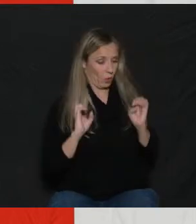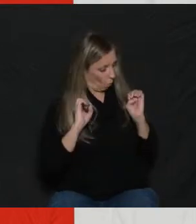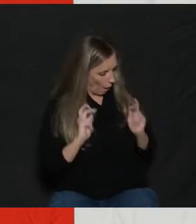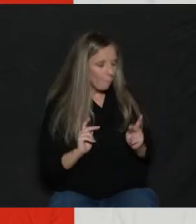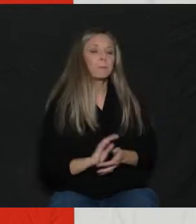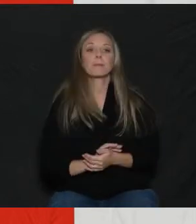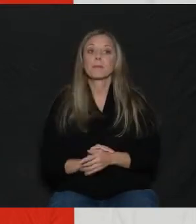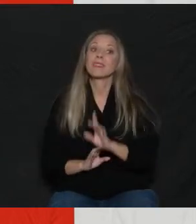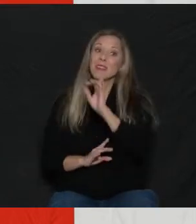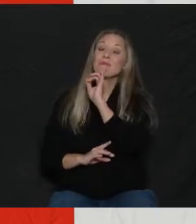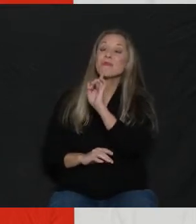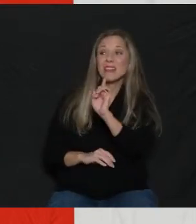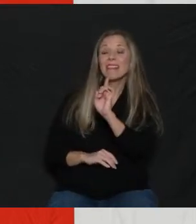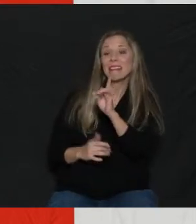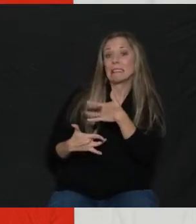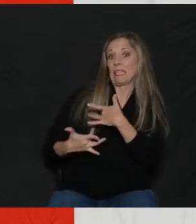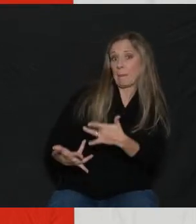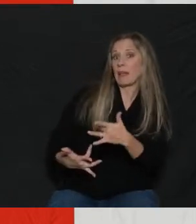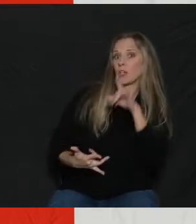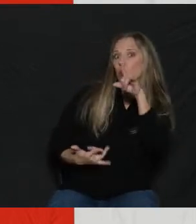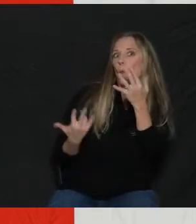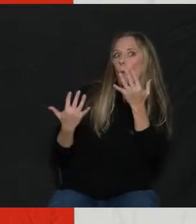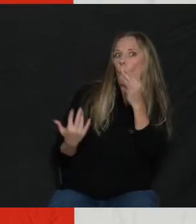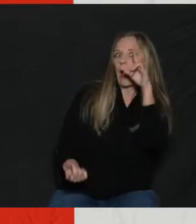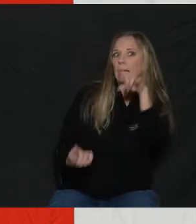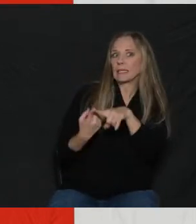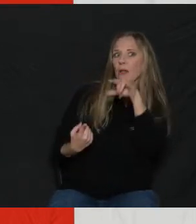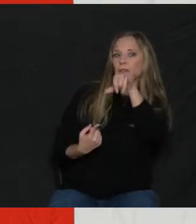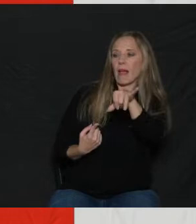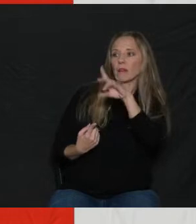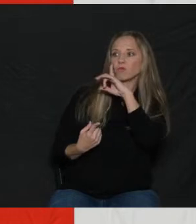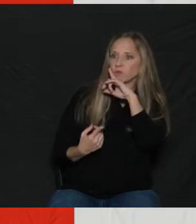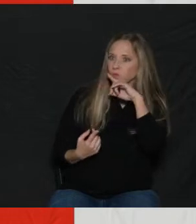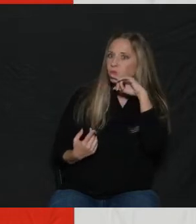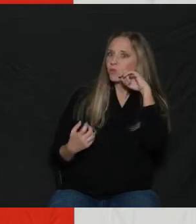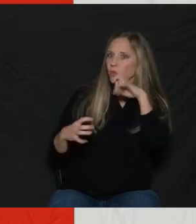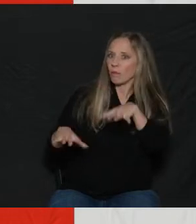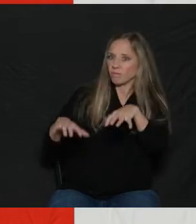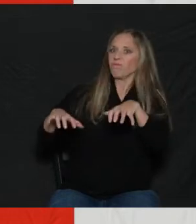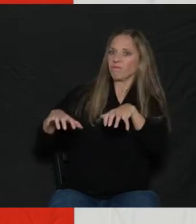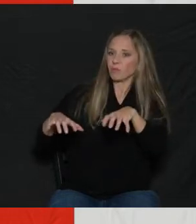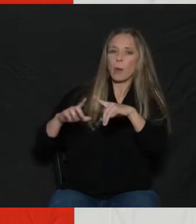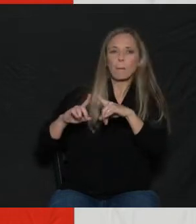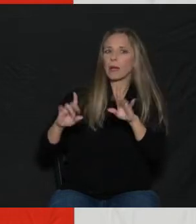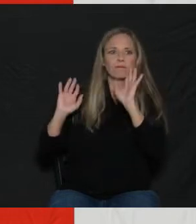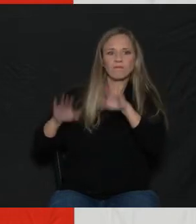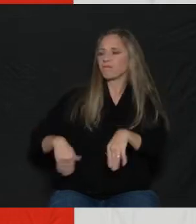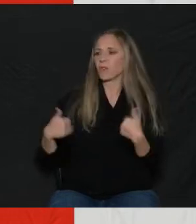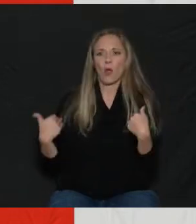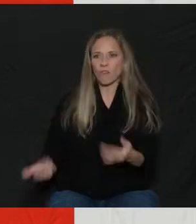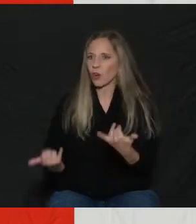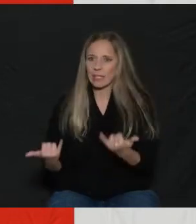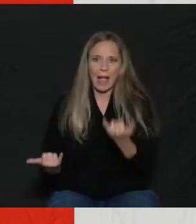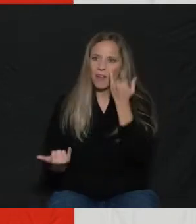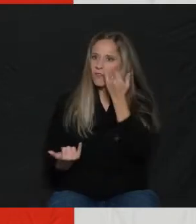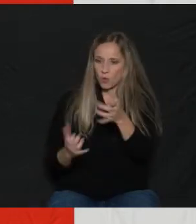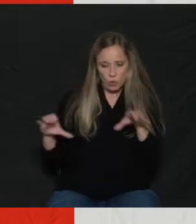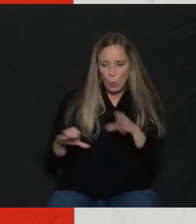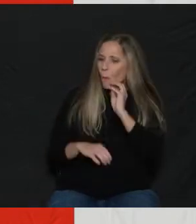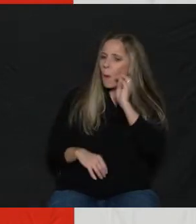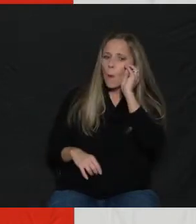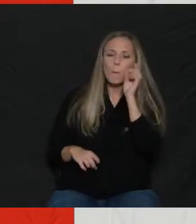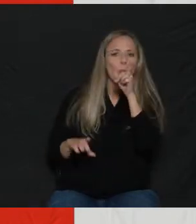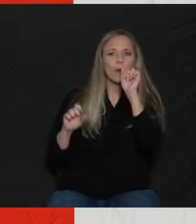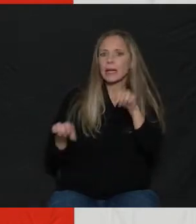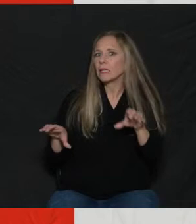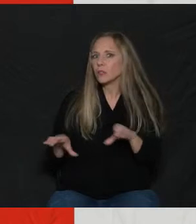Ideally, you wait till the candy coating sets up. We ain't got you time don't for that. have to. That's I right. am That's hungry. right. If you're doing it at home, you can